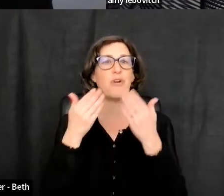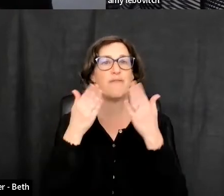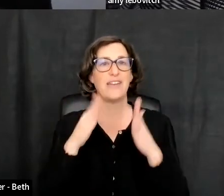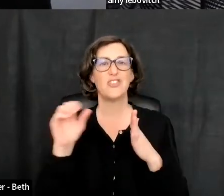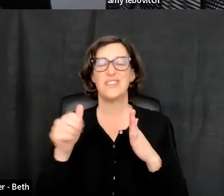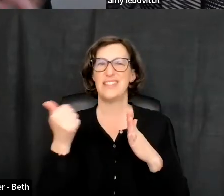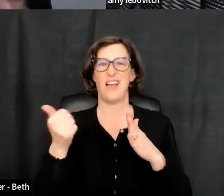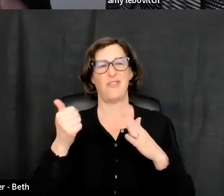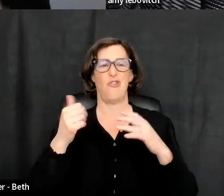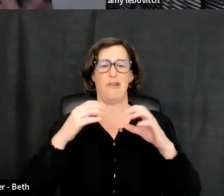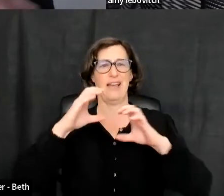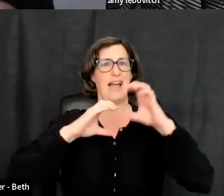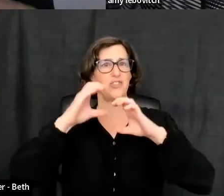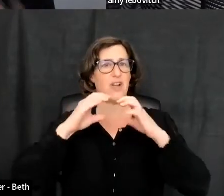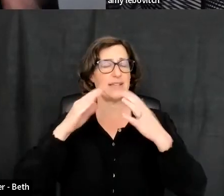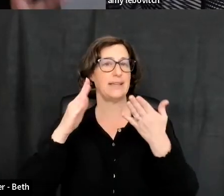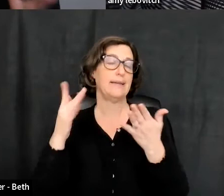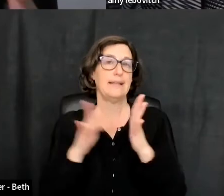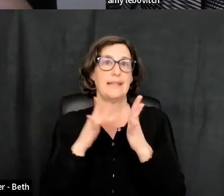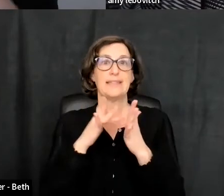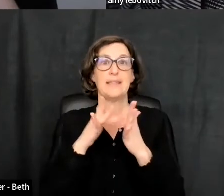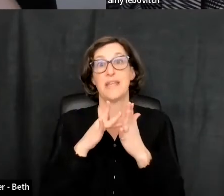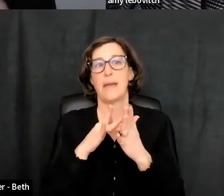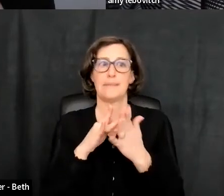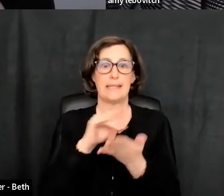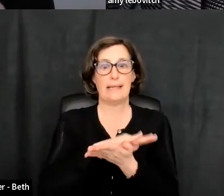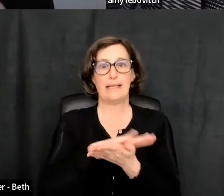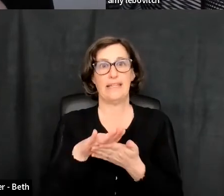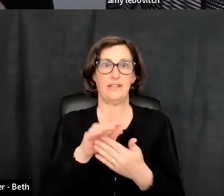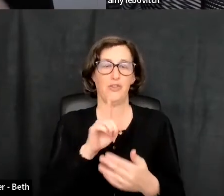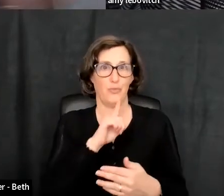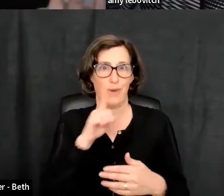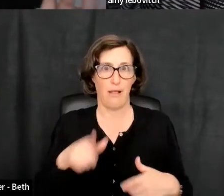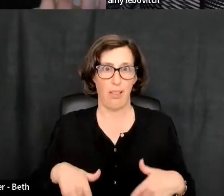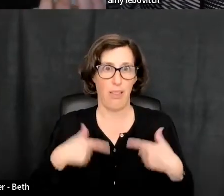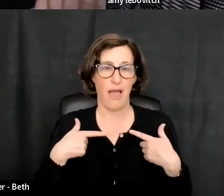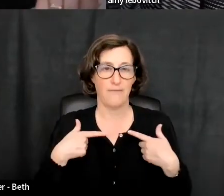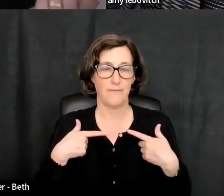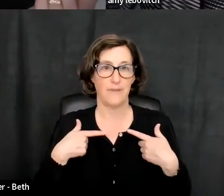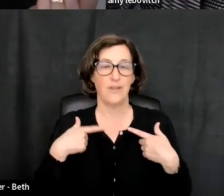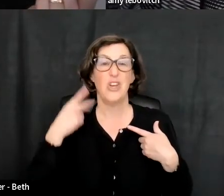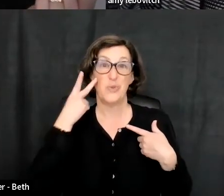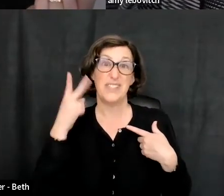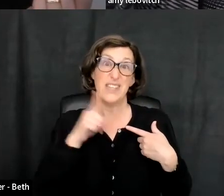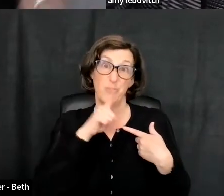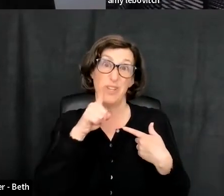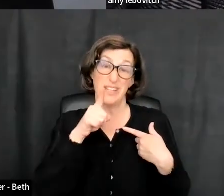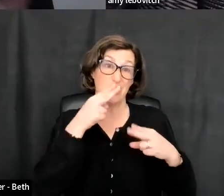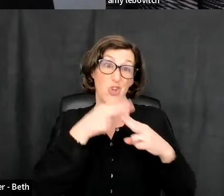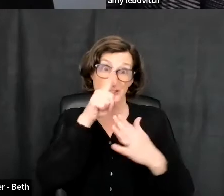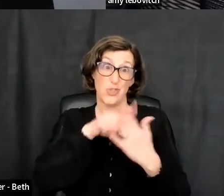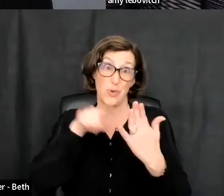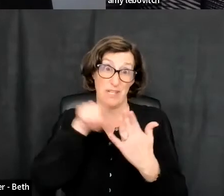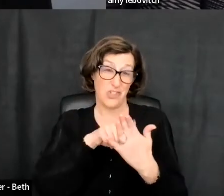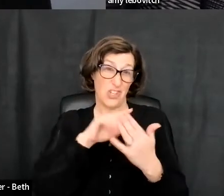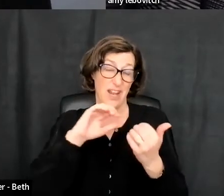constructs that sometimes whitewash the real reality. Thank you, Z, in the chat. Discrimination is what it's called, right? And